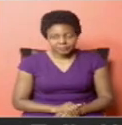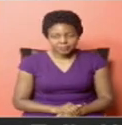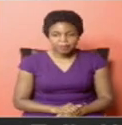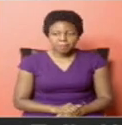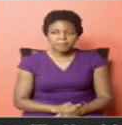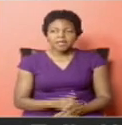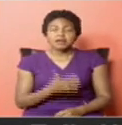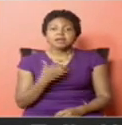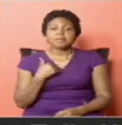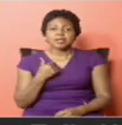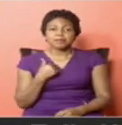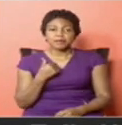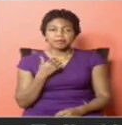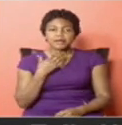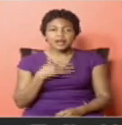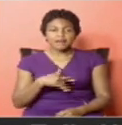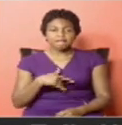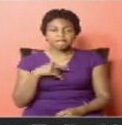I feel